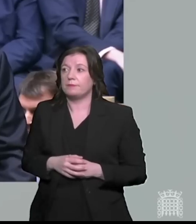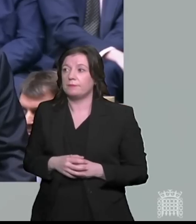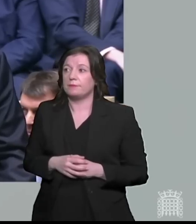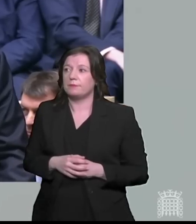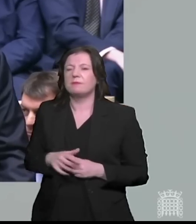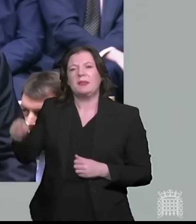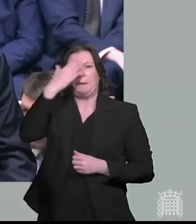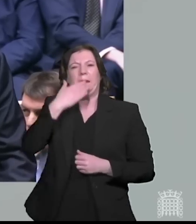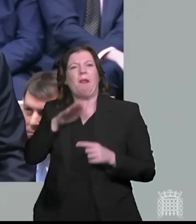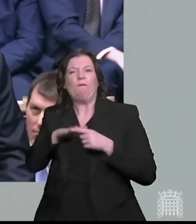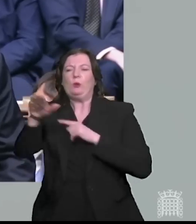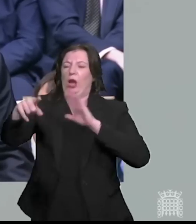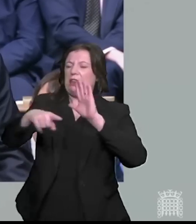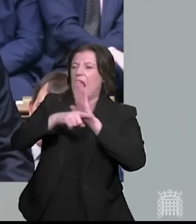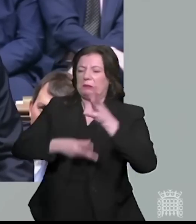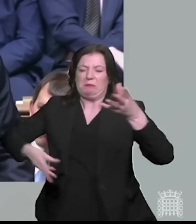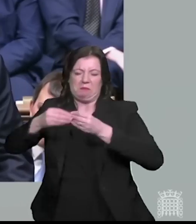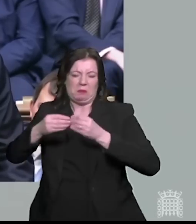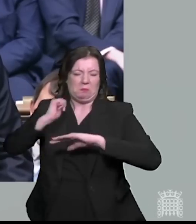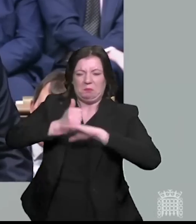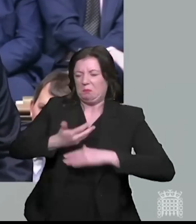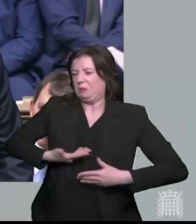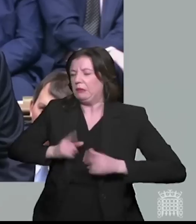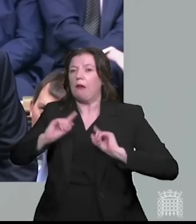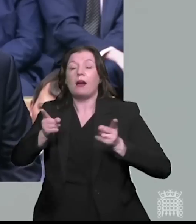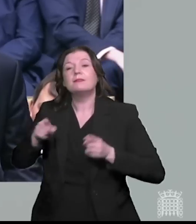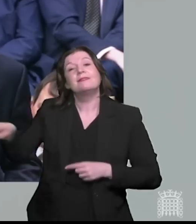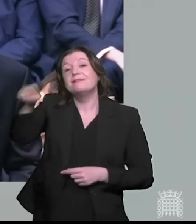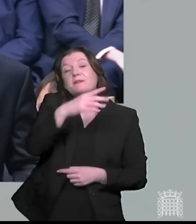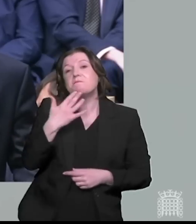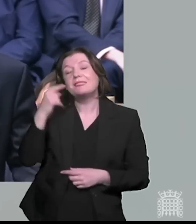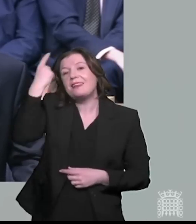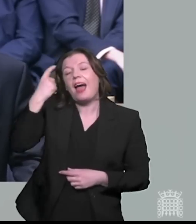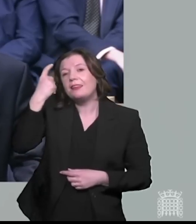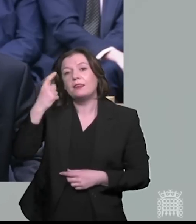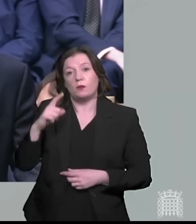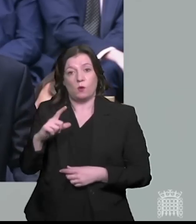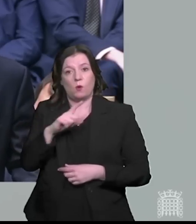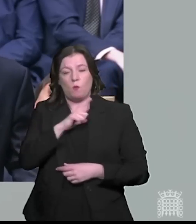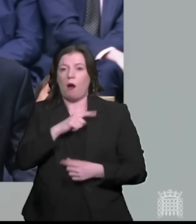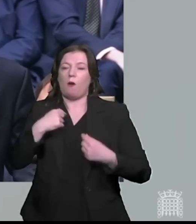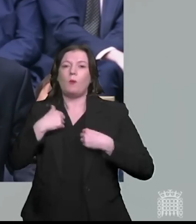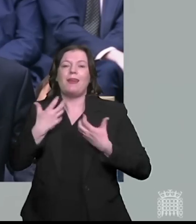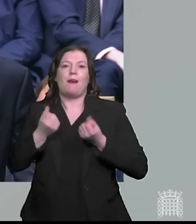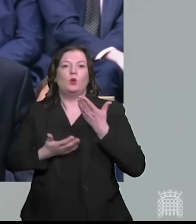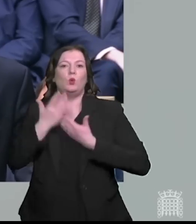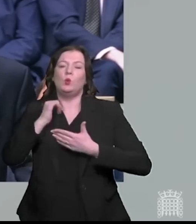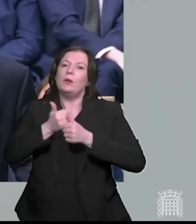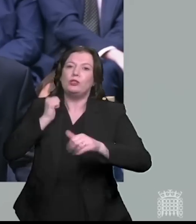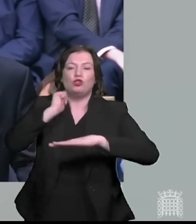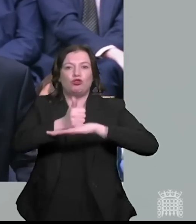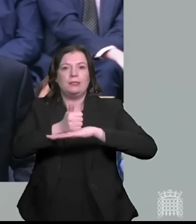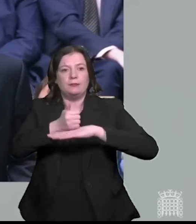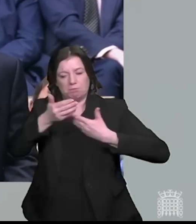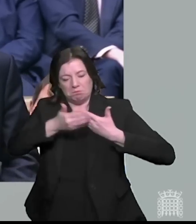Declinists are wrong about our country for another reason, which is our strength in new industries that will shape